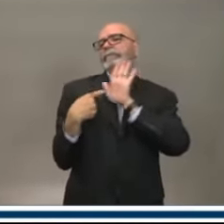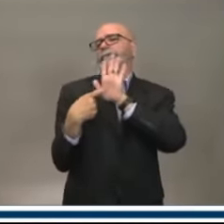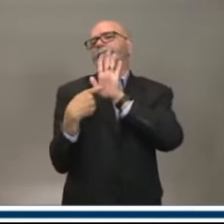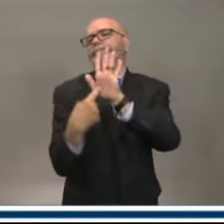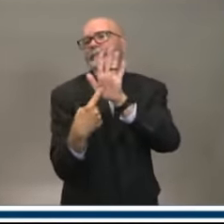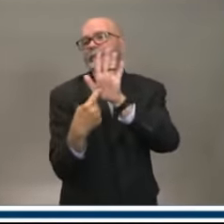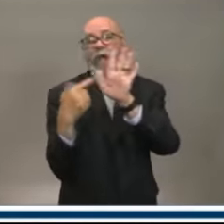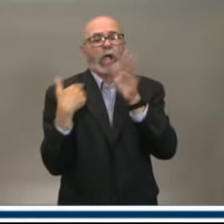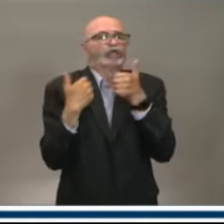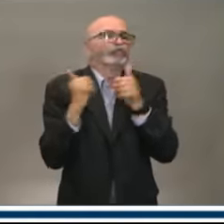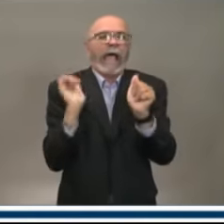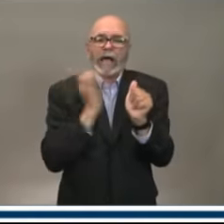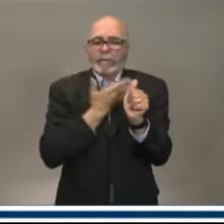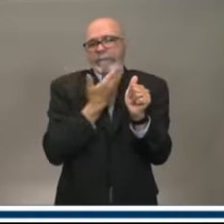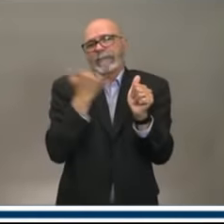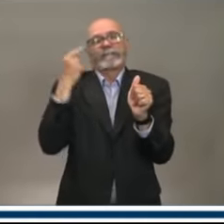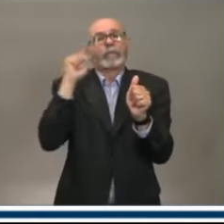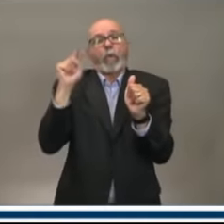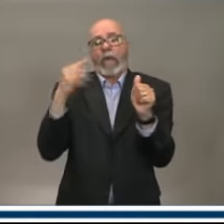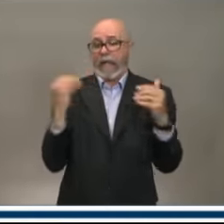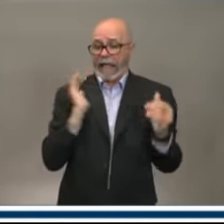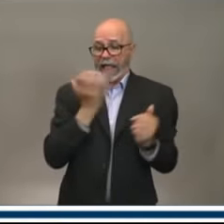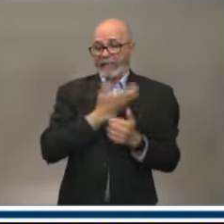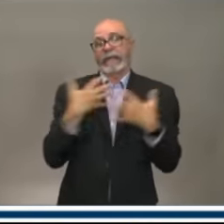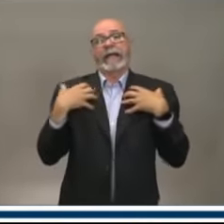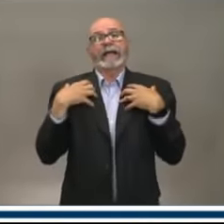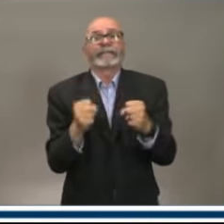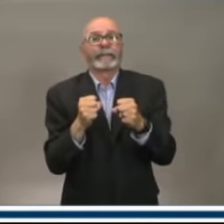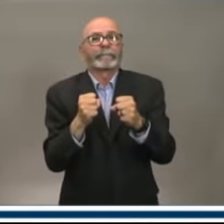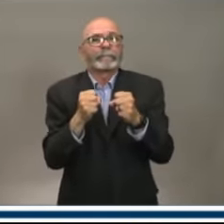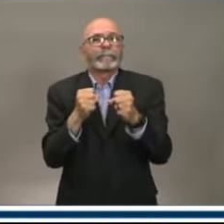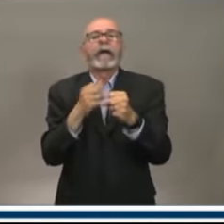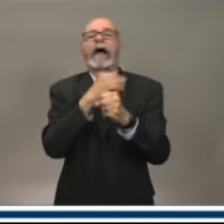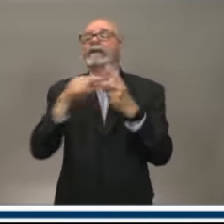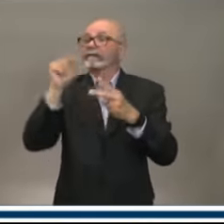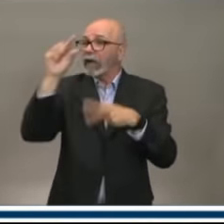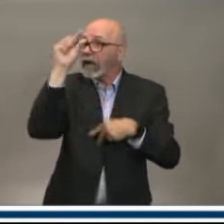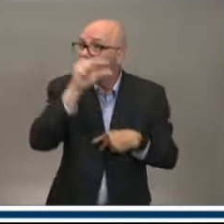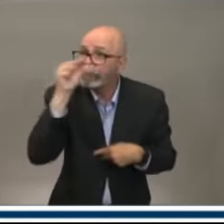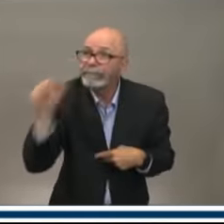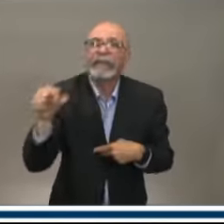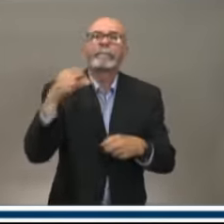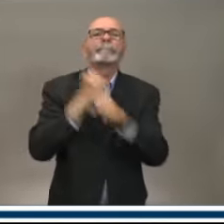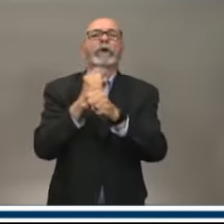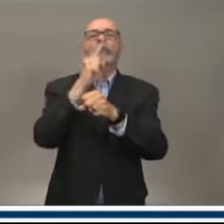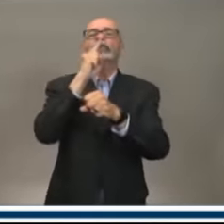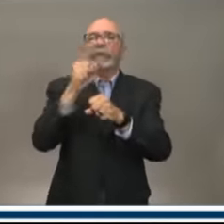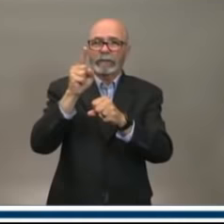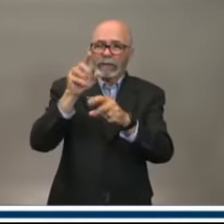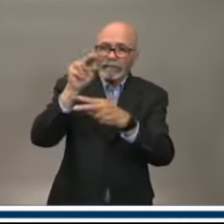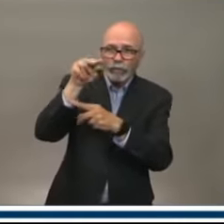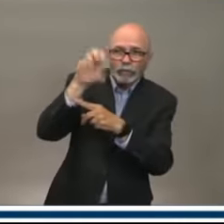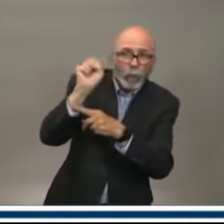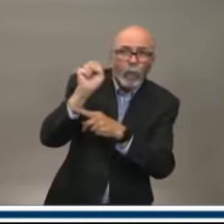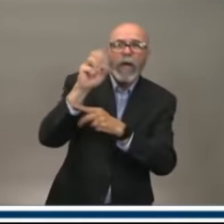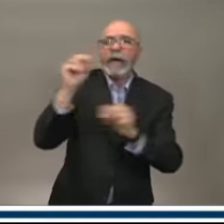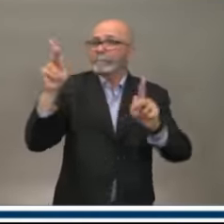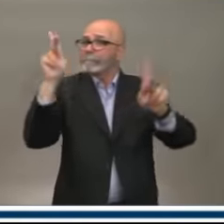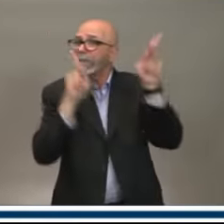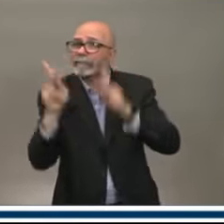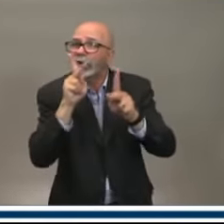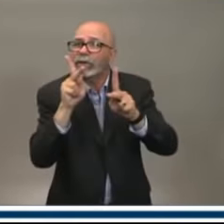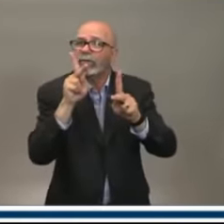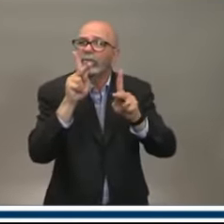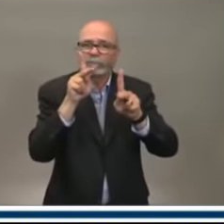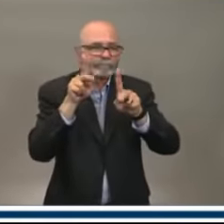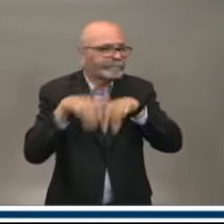health advice to our elected government and also to Nova Scotians. Today's presentation, as the Premier said, is what I